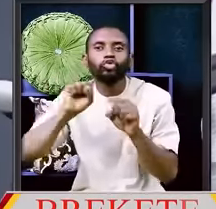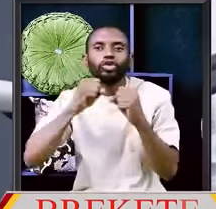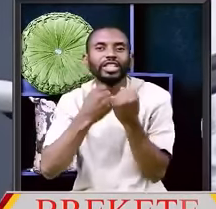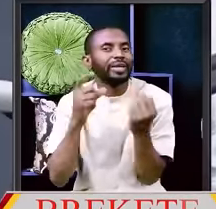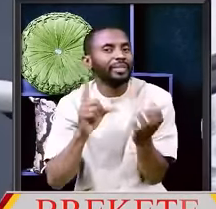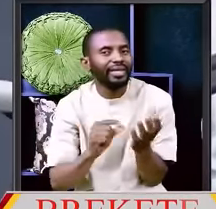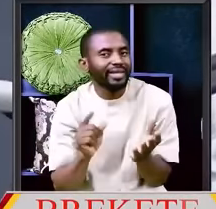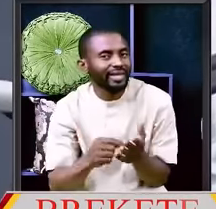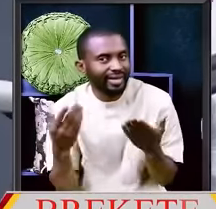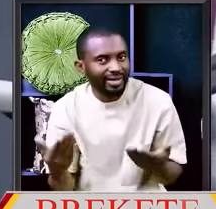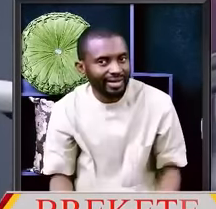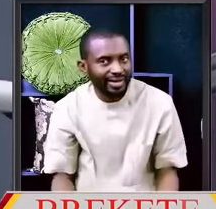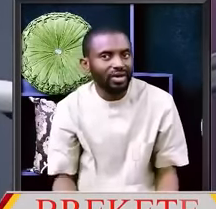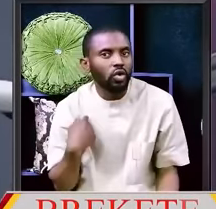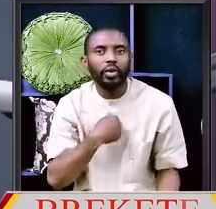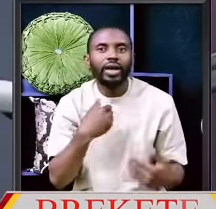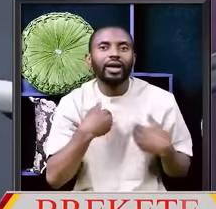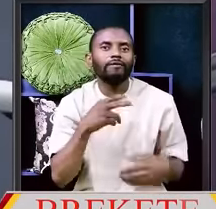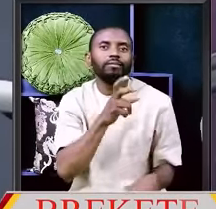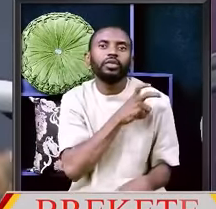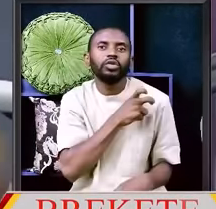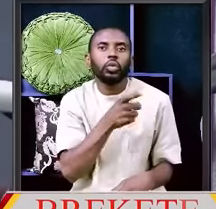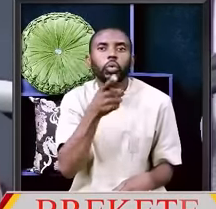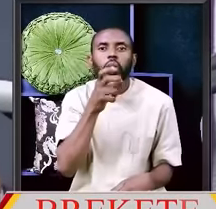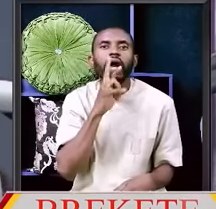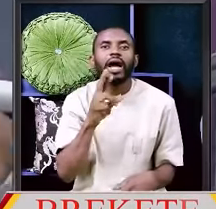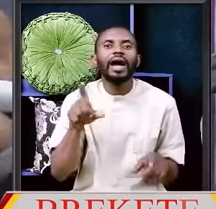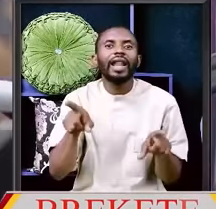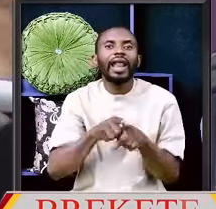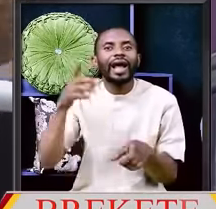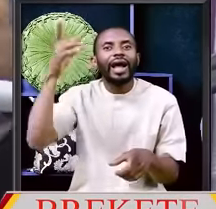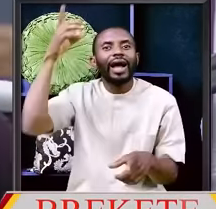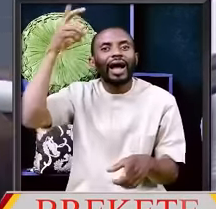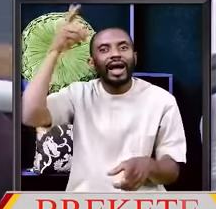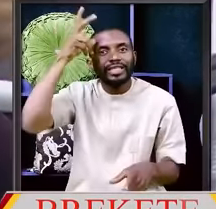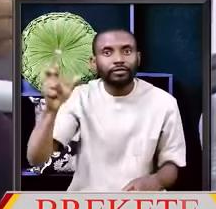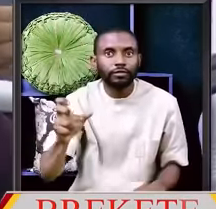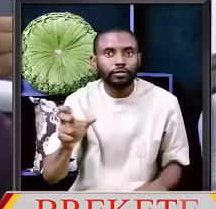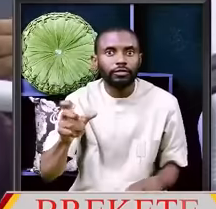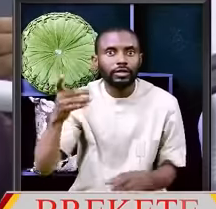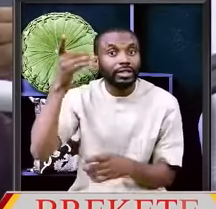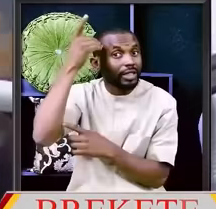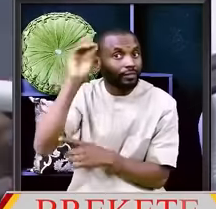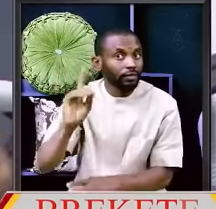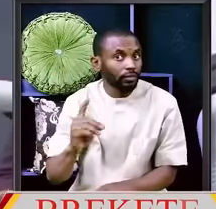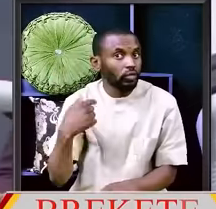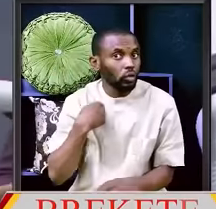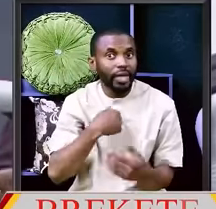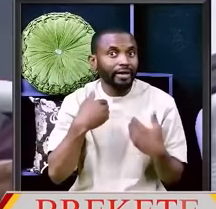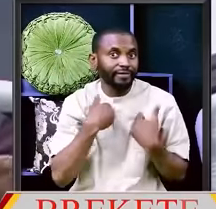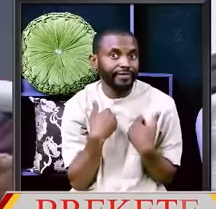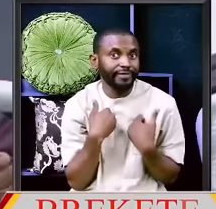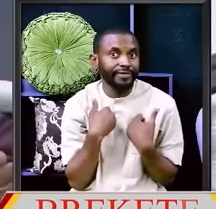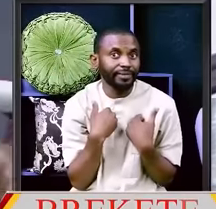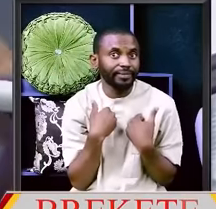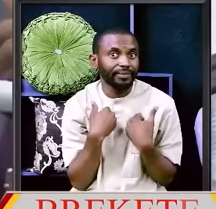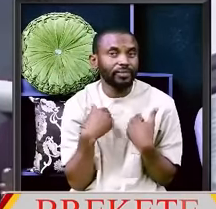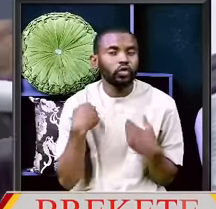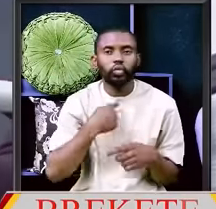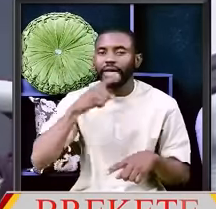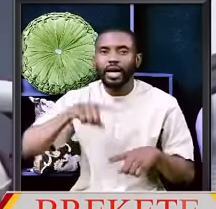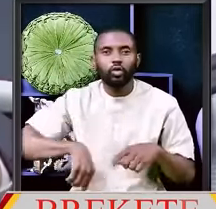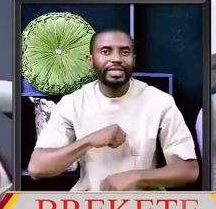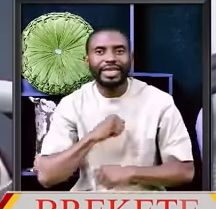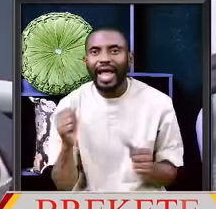worker. Police will be like devil. We know them. We know say we get them. We